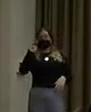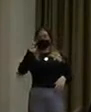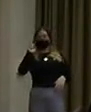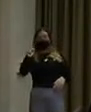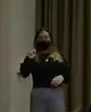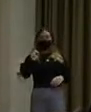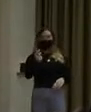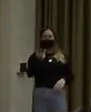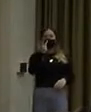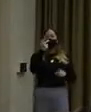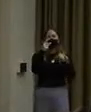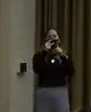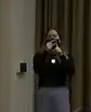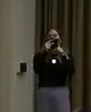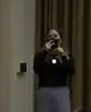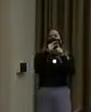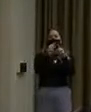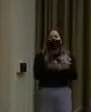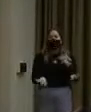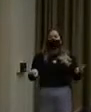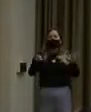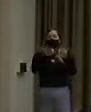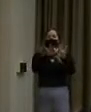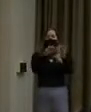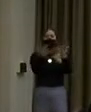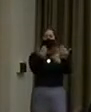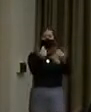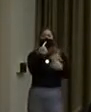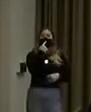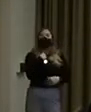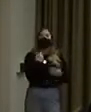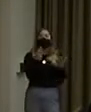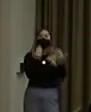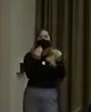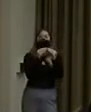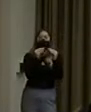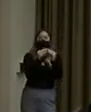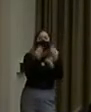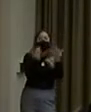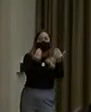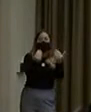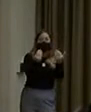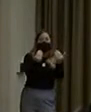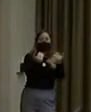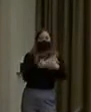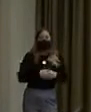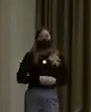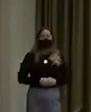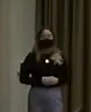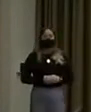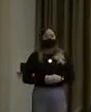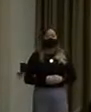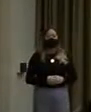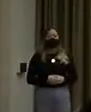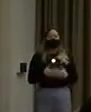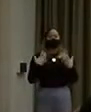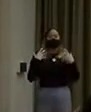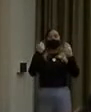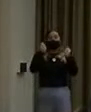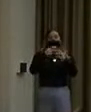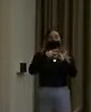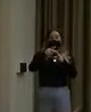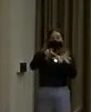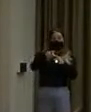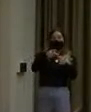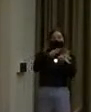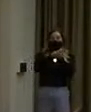three key words: tell me more. That's also thread through all of our health professions in the School